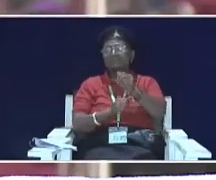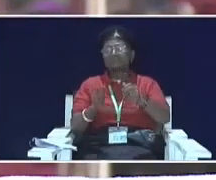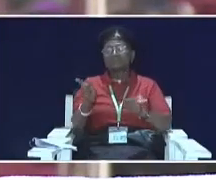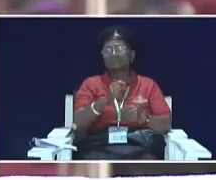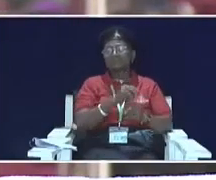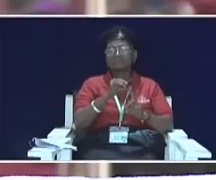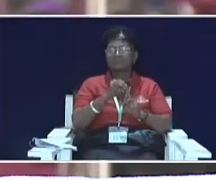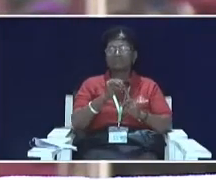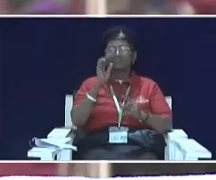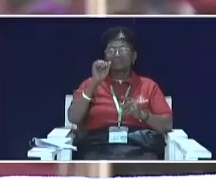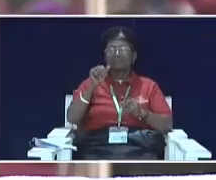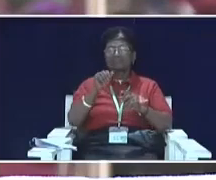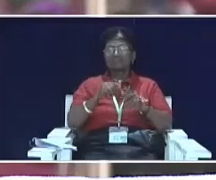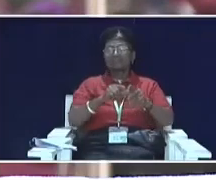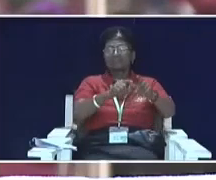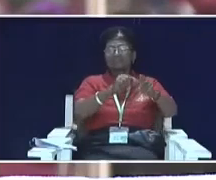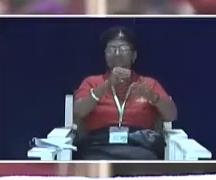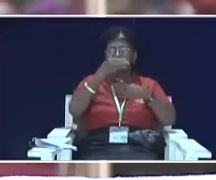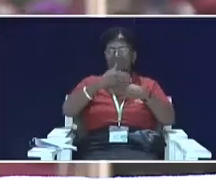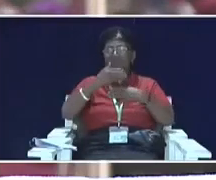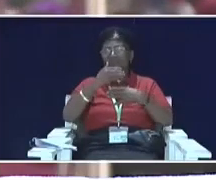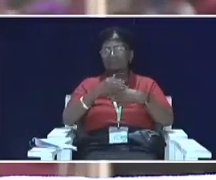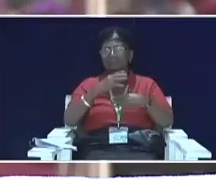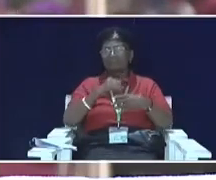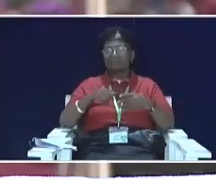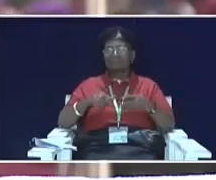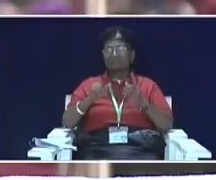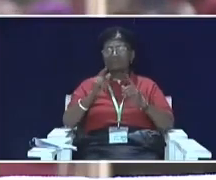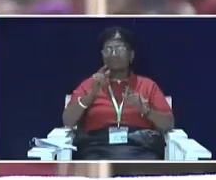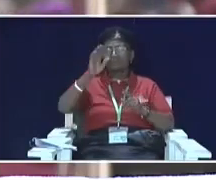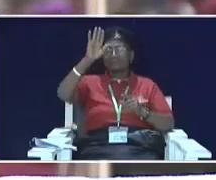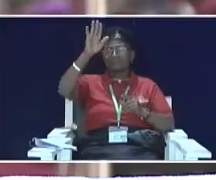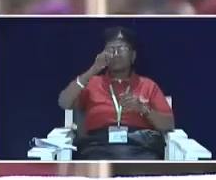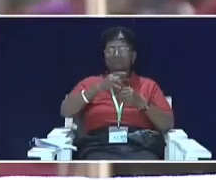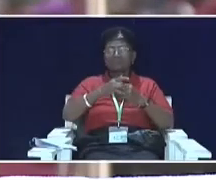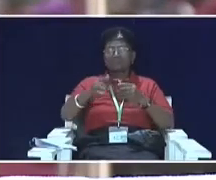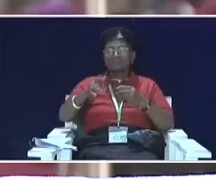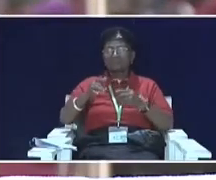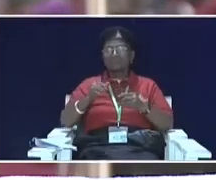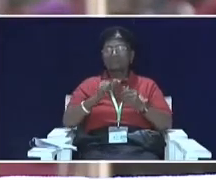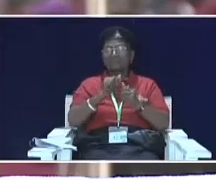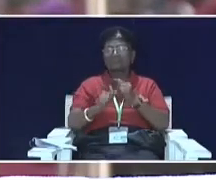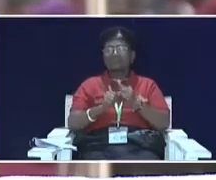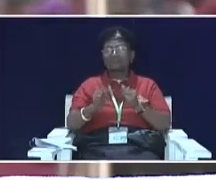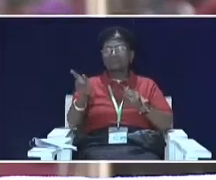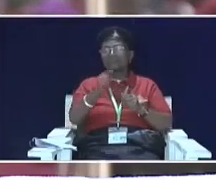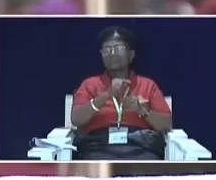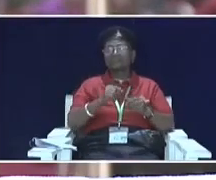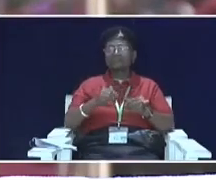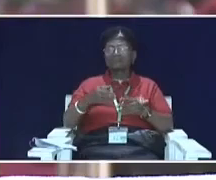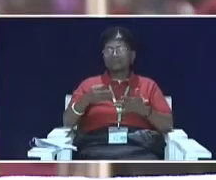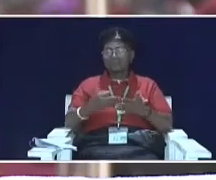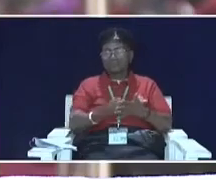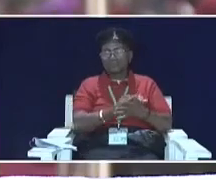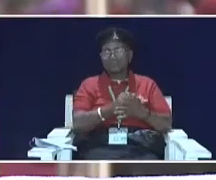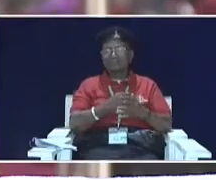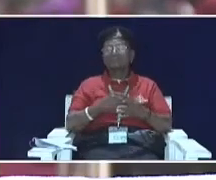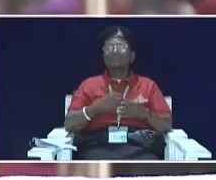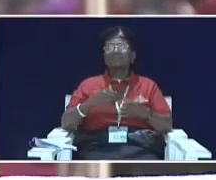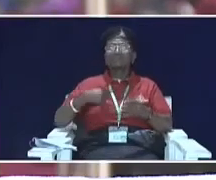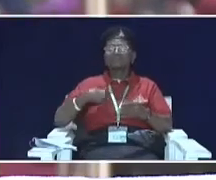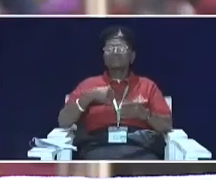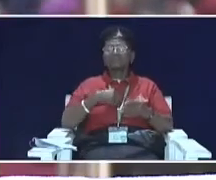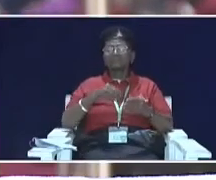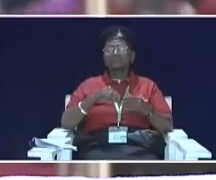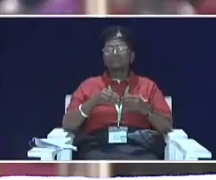forward and let the blood wash you afresh. And we'll finish that before we go